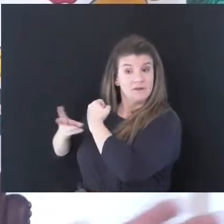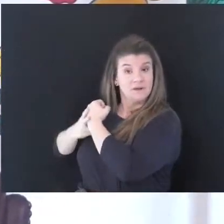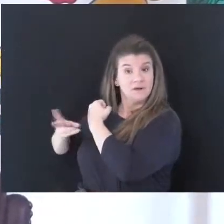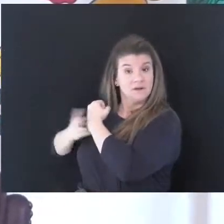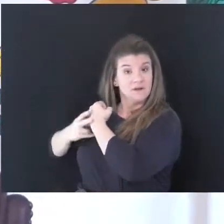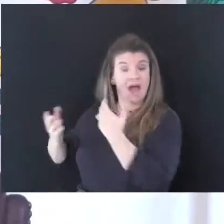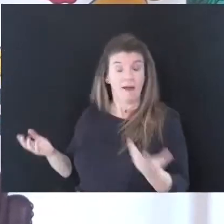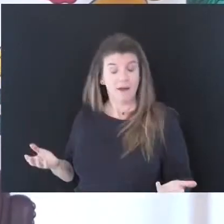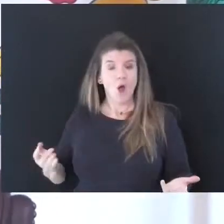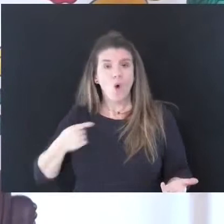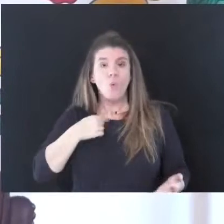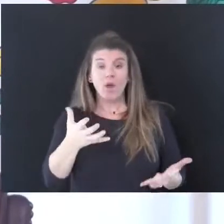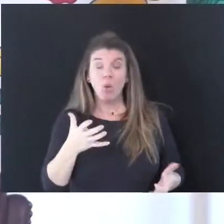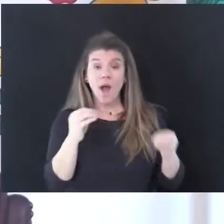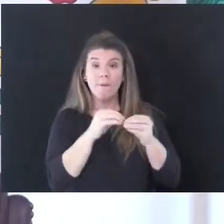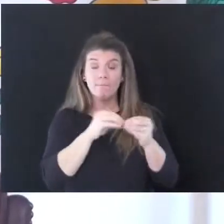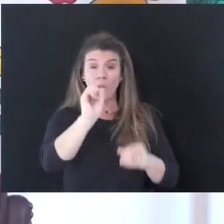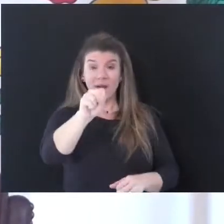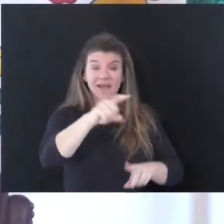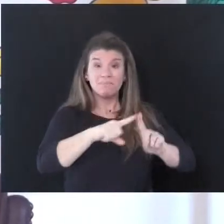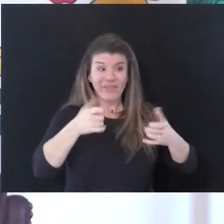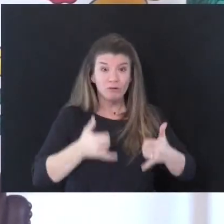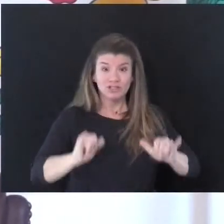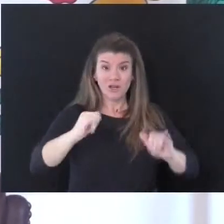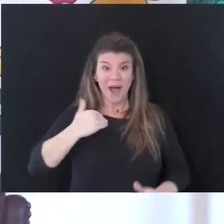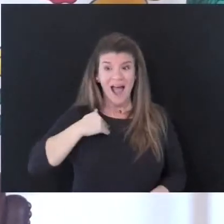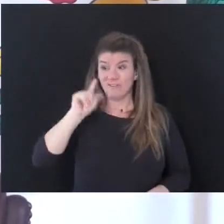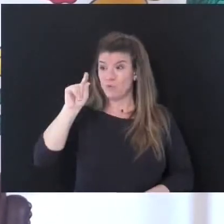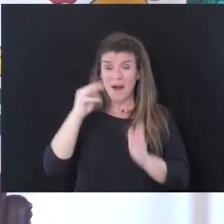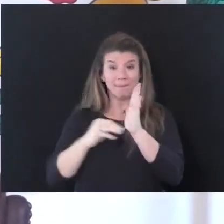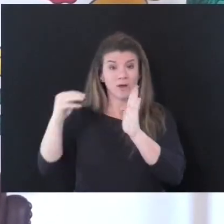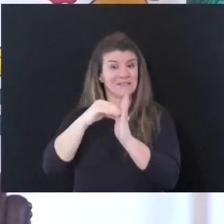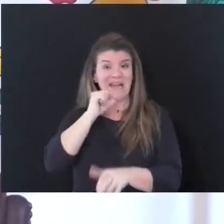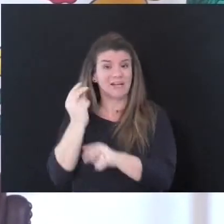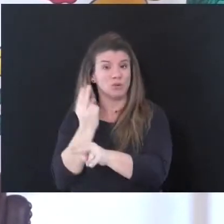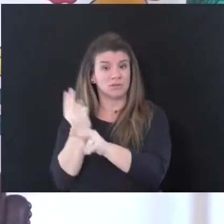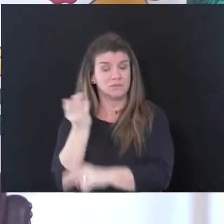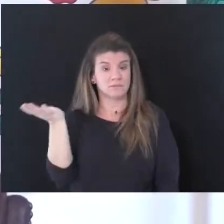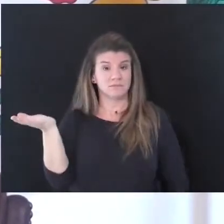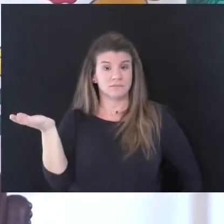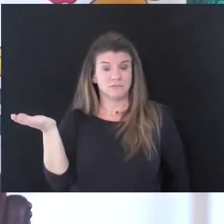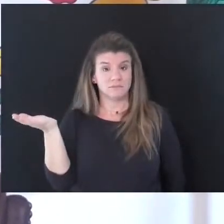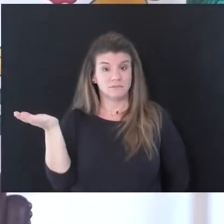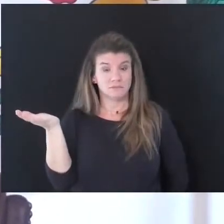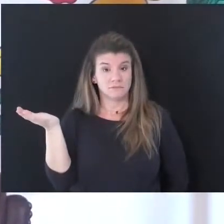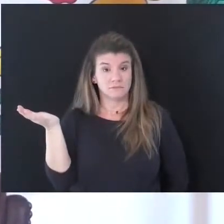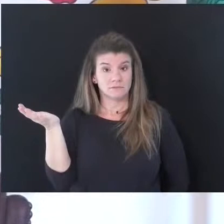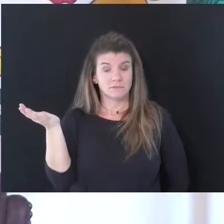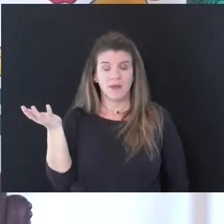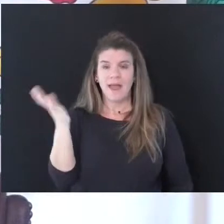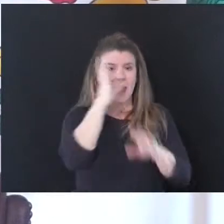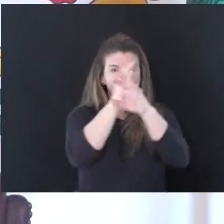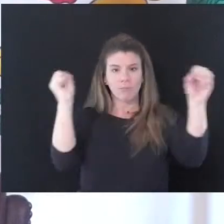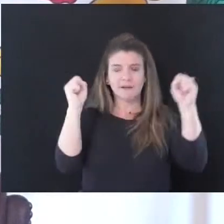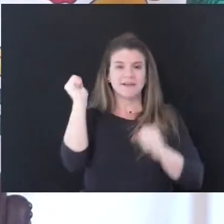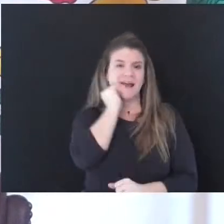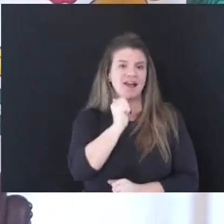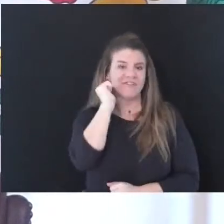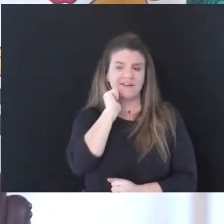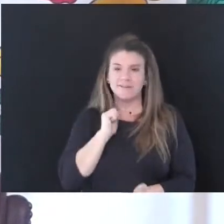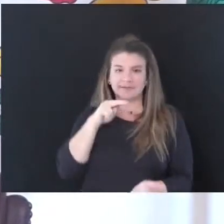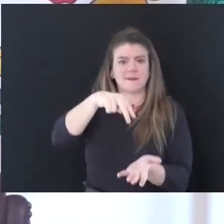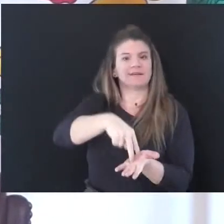there's 20 million in our nation today that aren't in somebody's arm. And our president stands up every day and